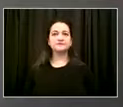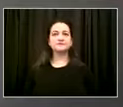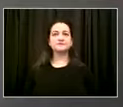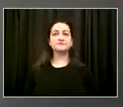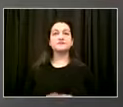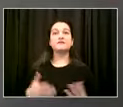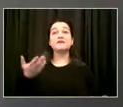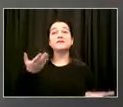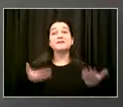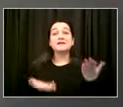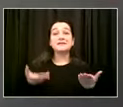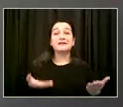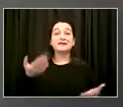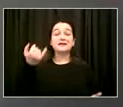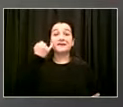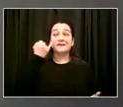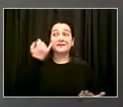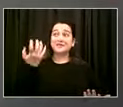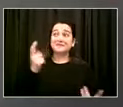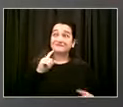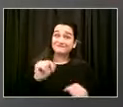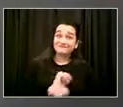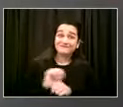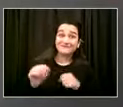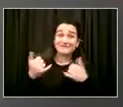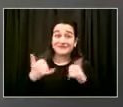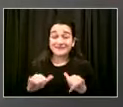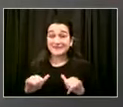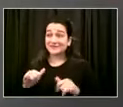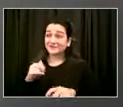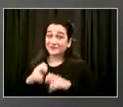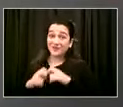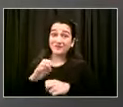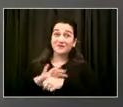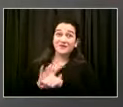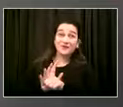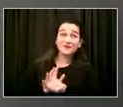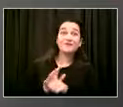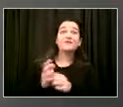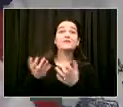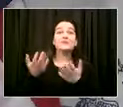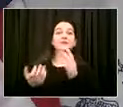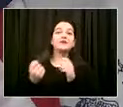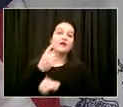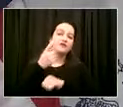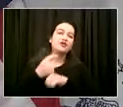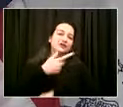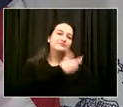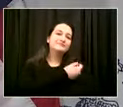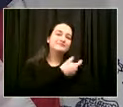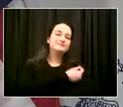meanwhile, this vaccine does a great job of boxing out the virus. Thank you, sir. Thank you. Go ahead, Juliet.